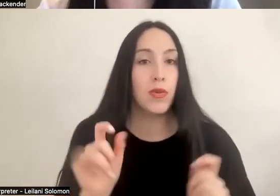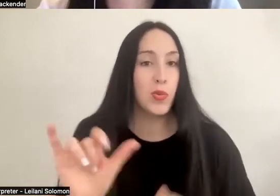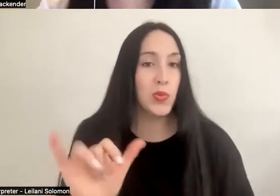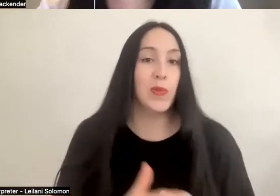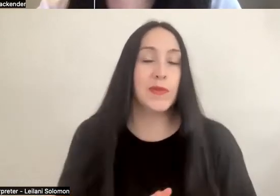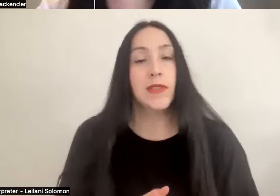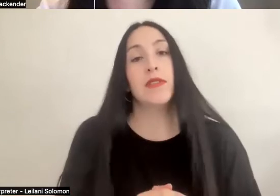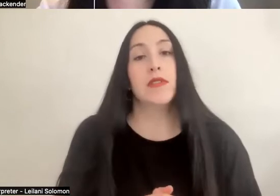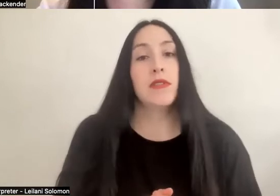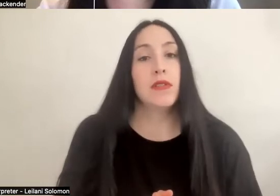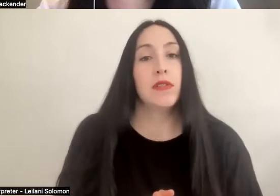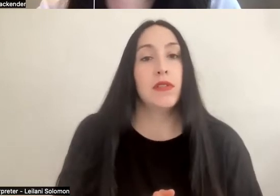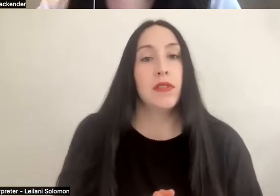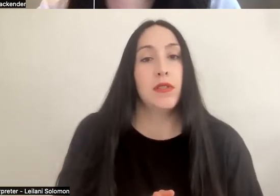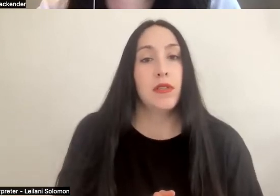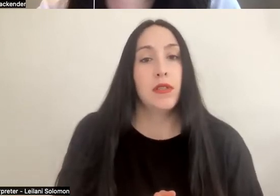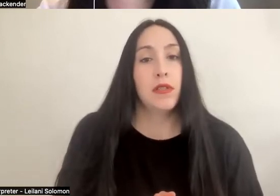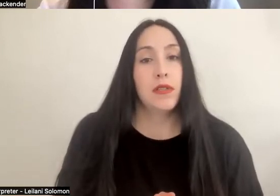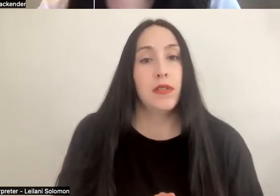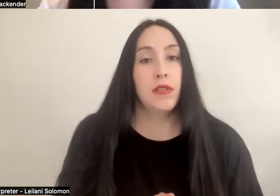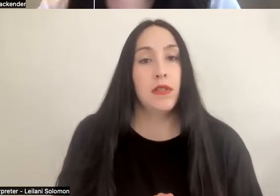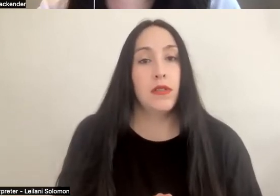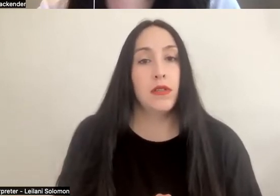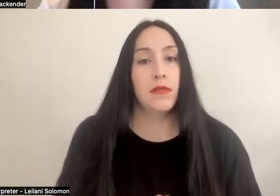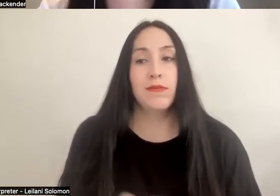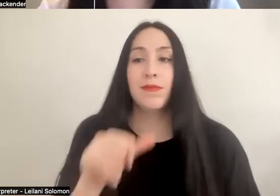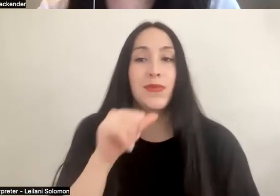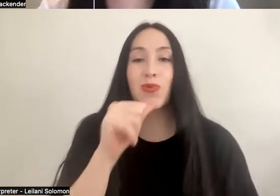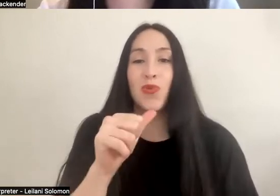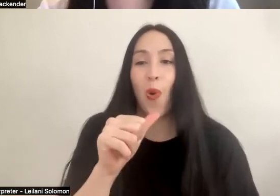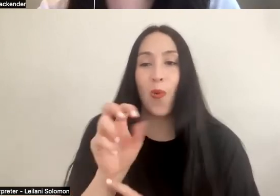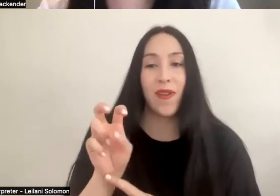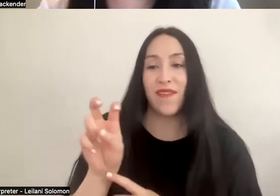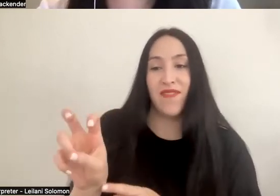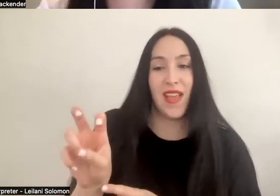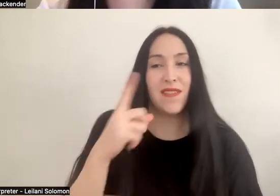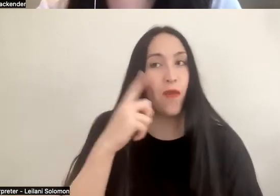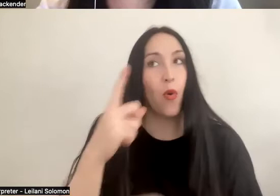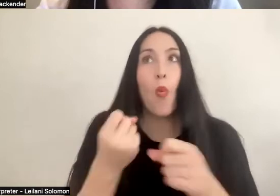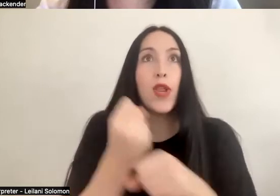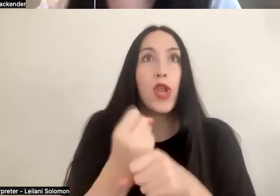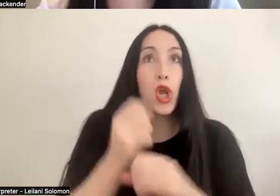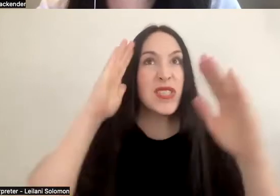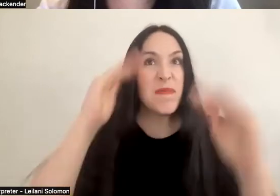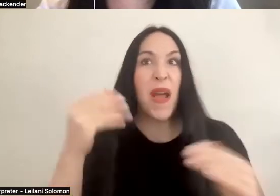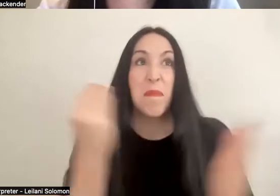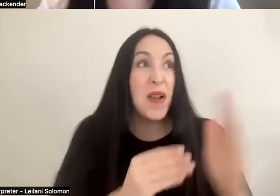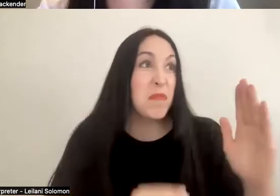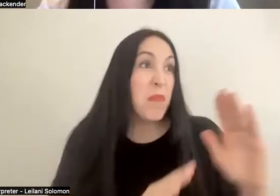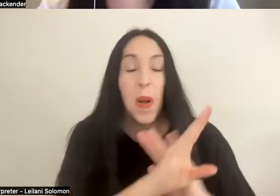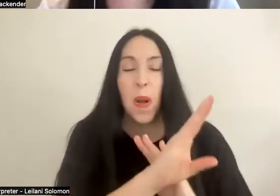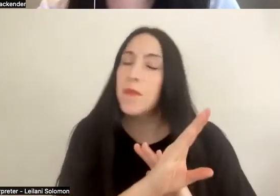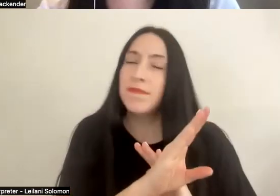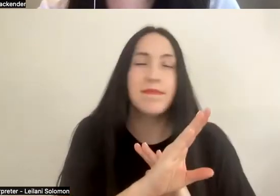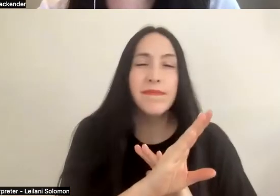for how you expect your money to do in a year. Invest for the long term, unless, of course, your